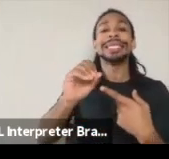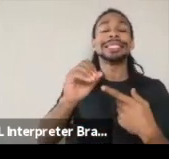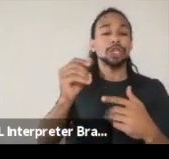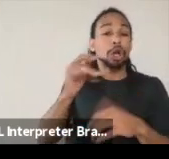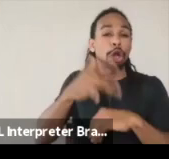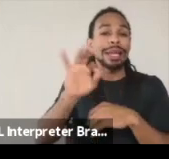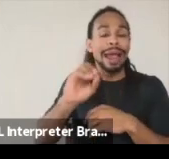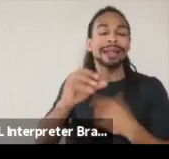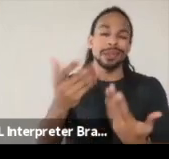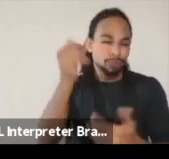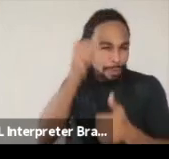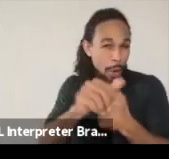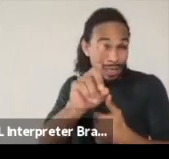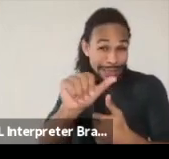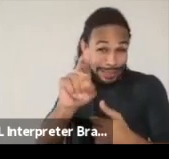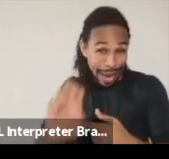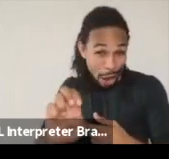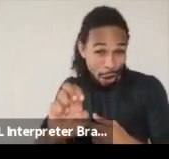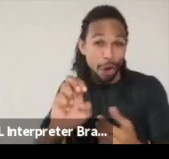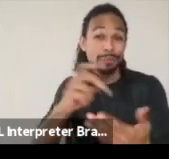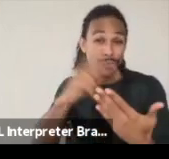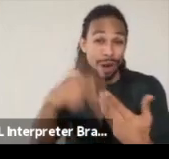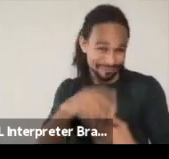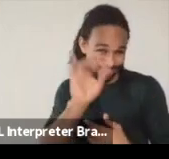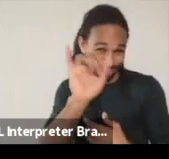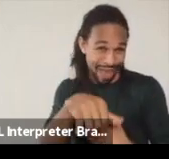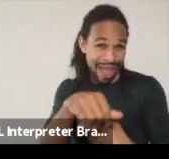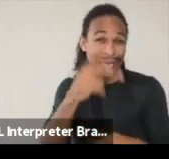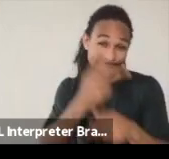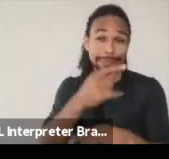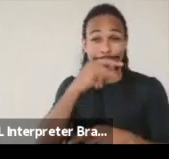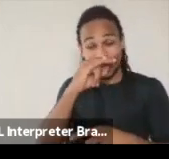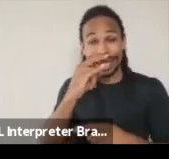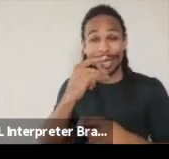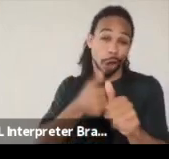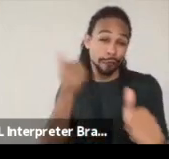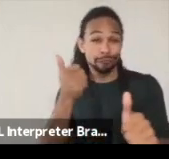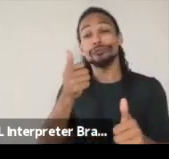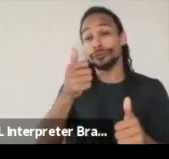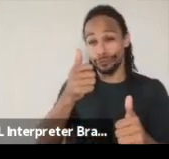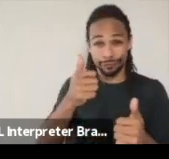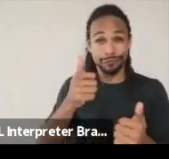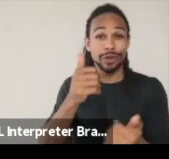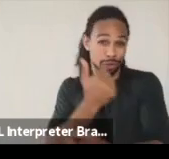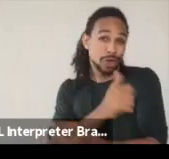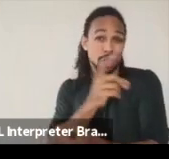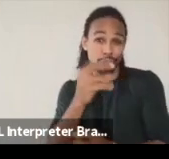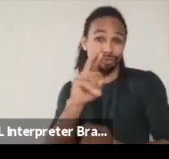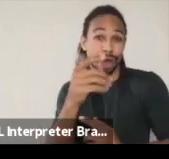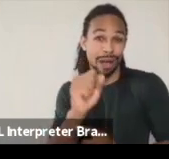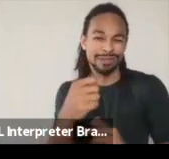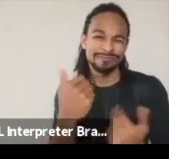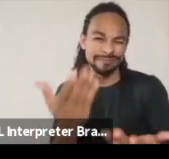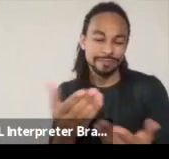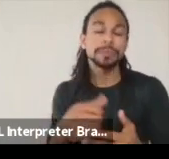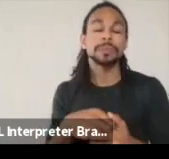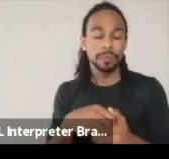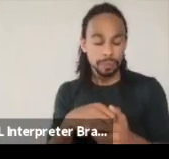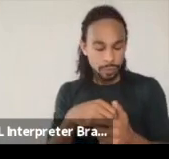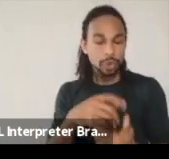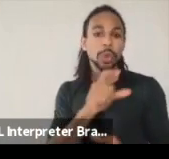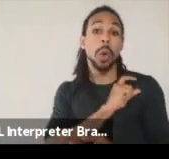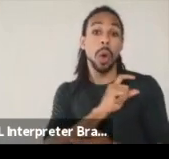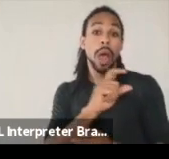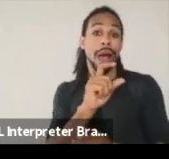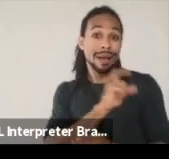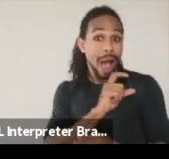off drugs. And, you know, the cops were people who were not directly harming me. The person who harmed me